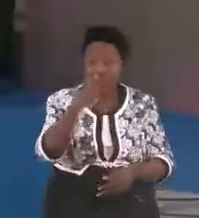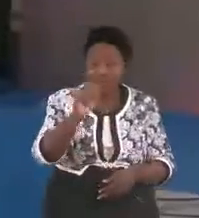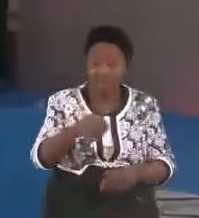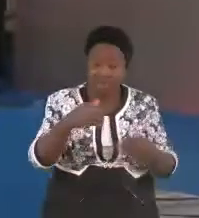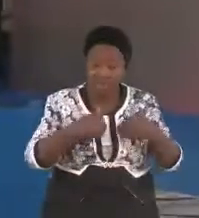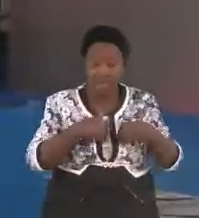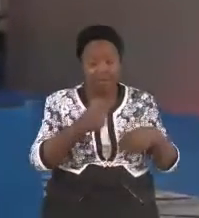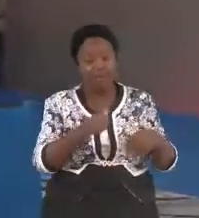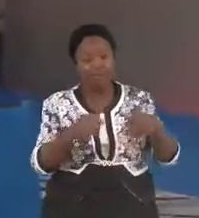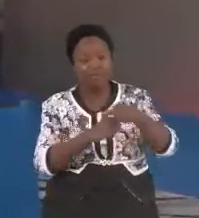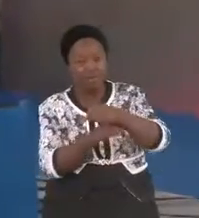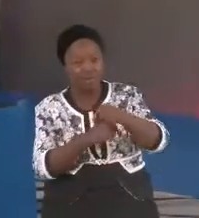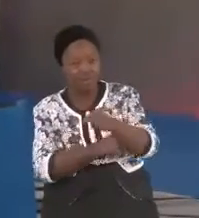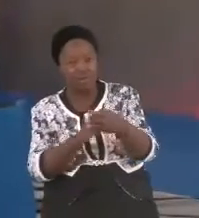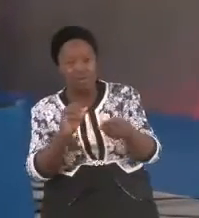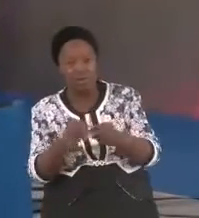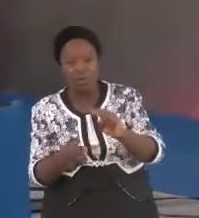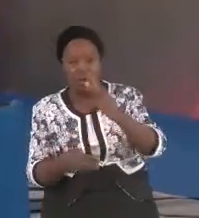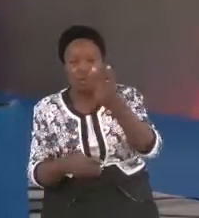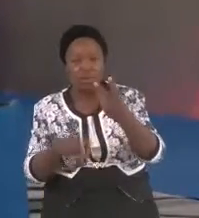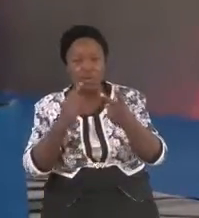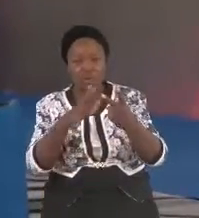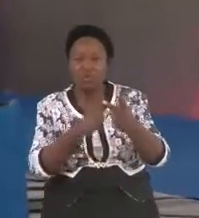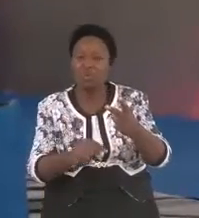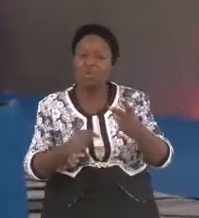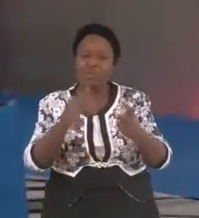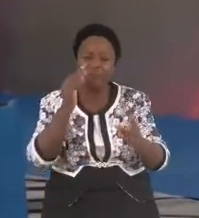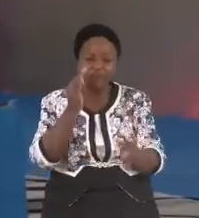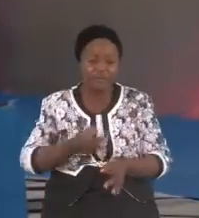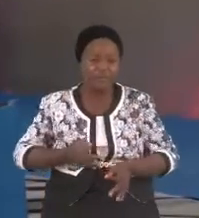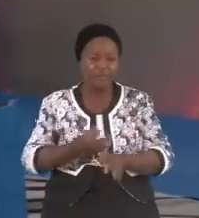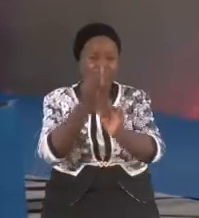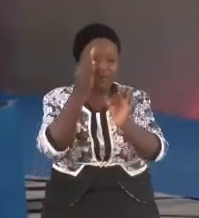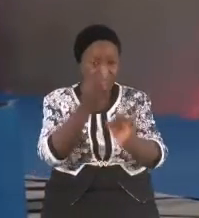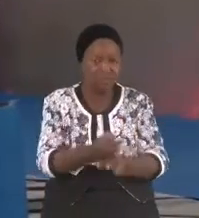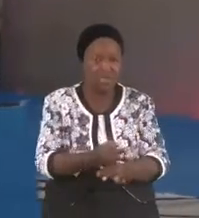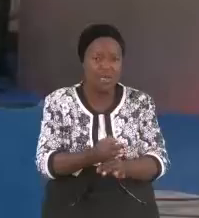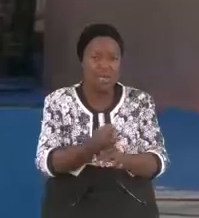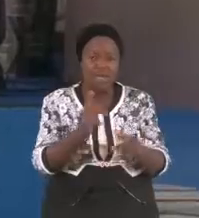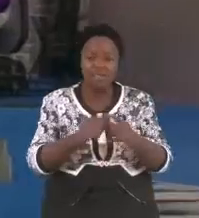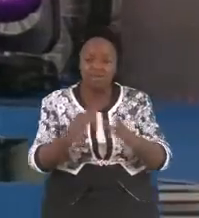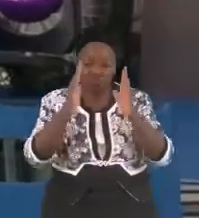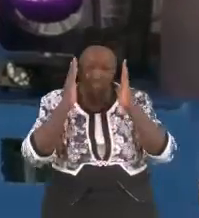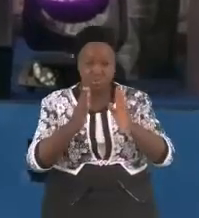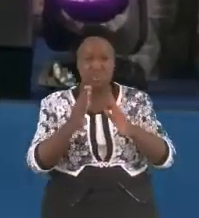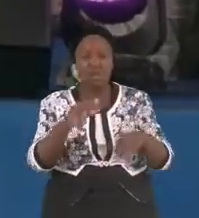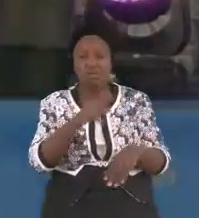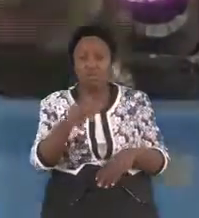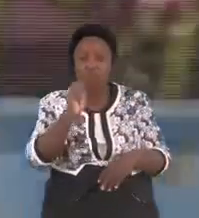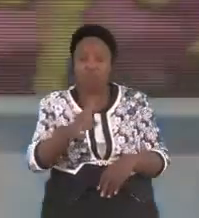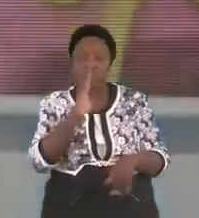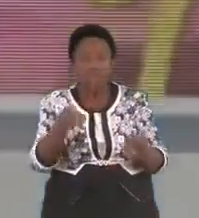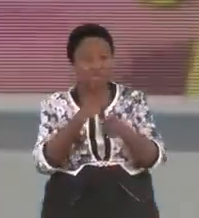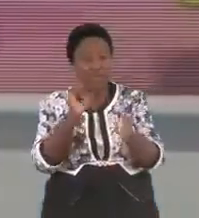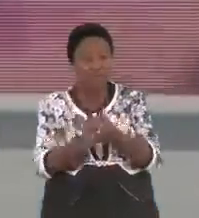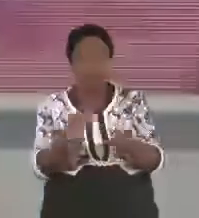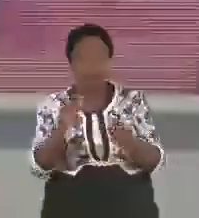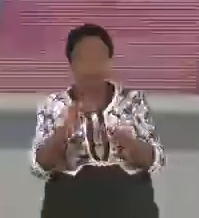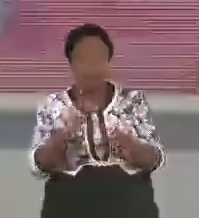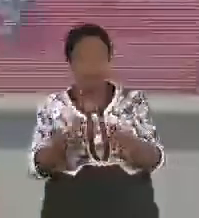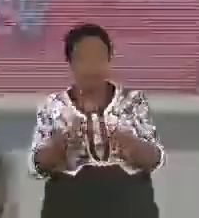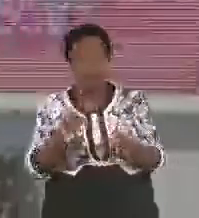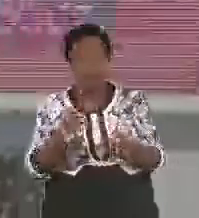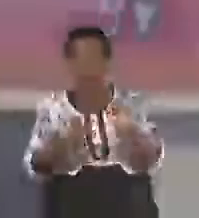two he was fathered you must be father for the lord's you and then he was forthright and the